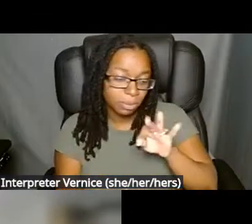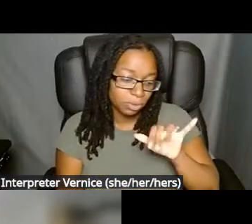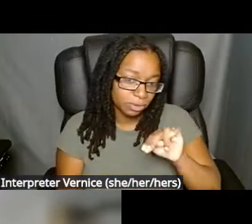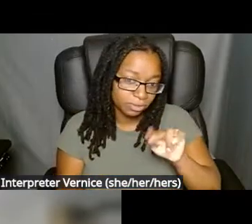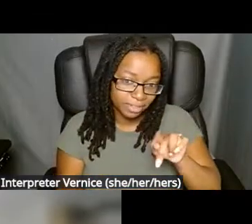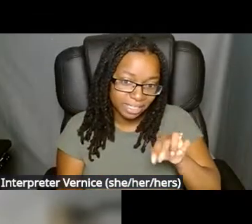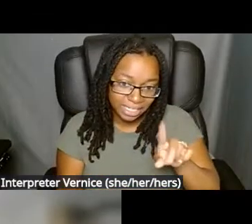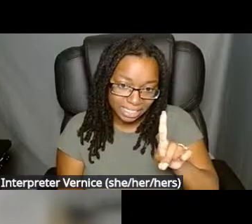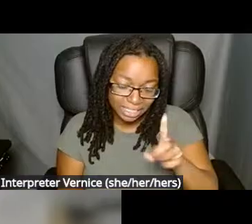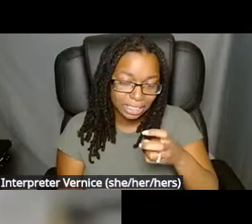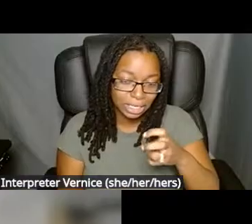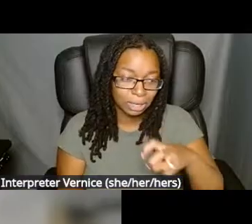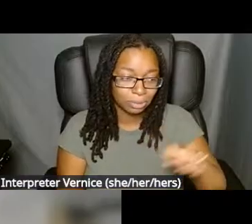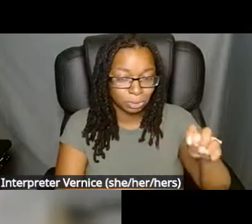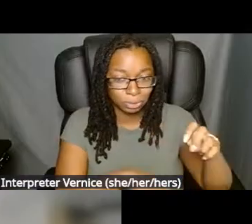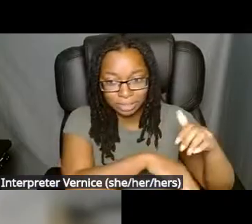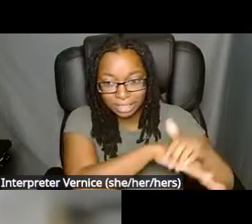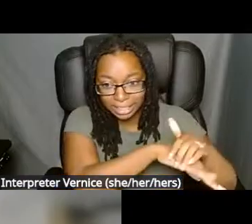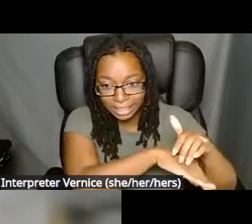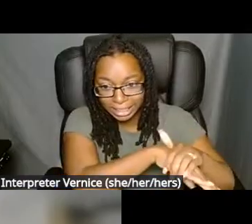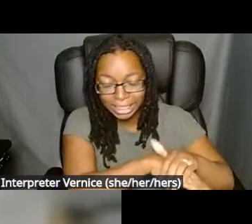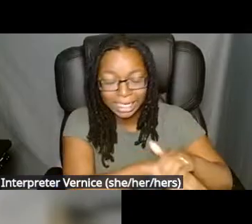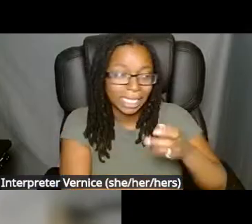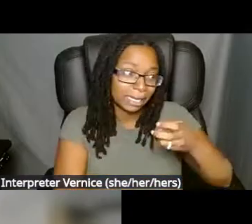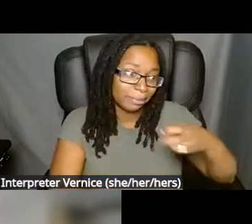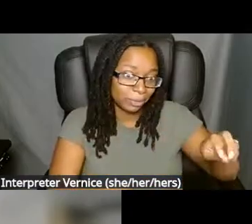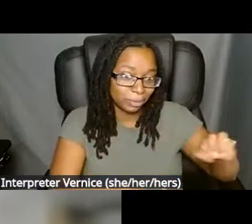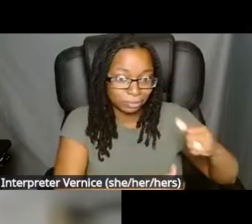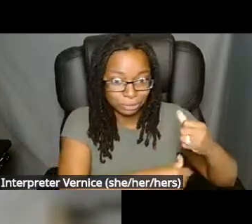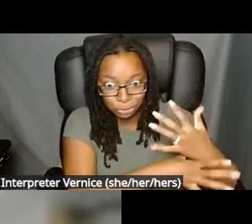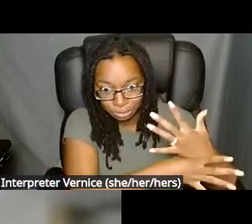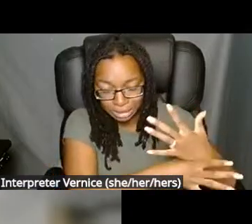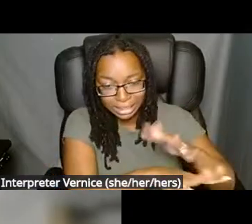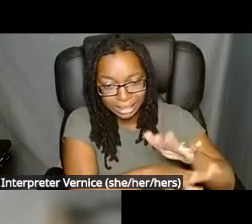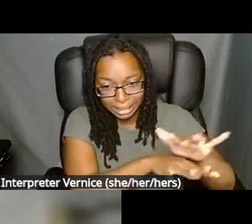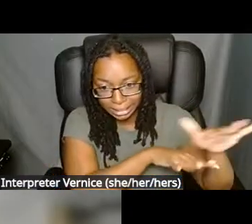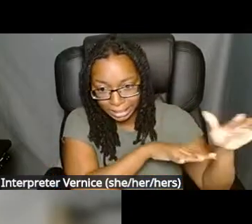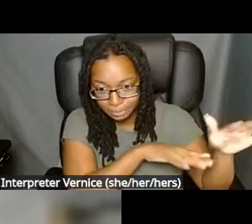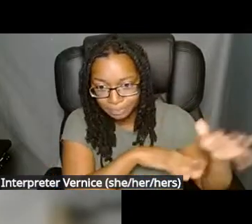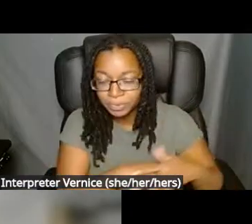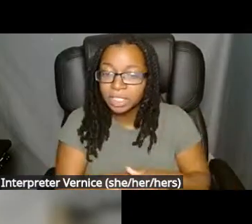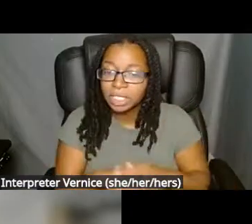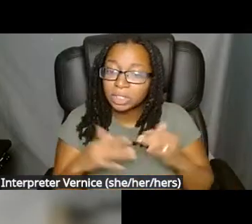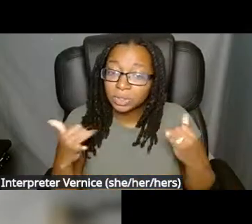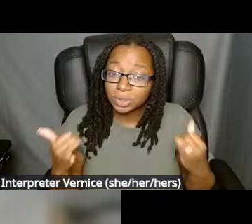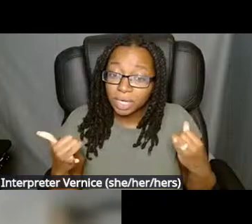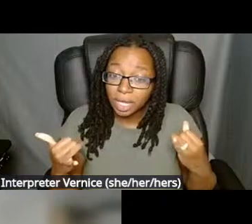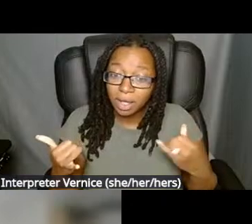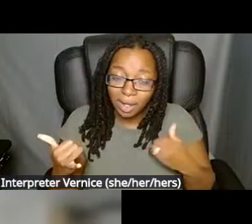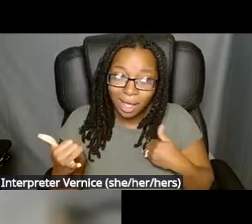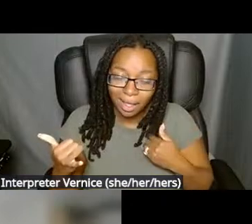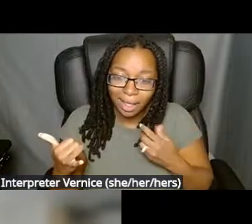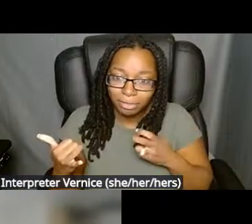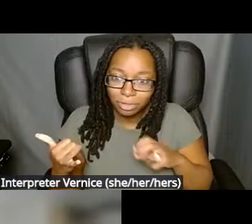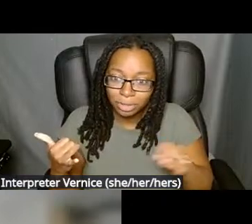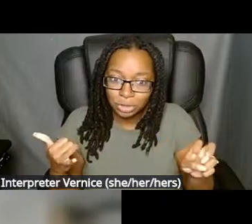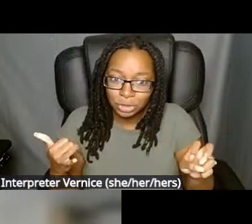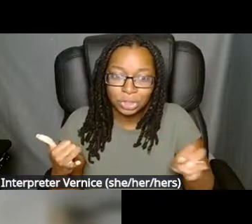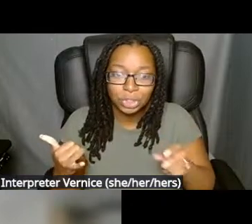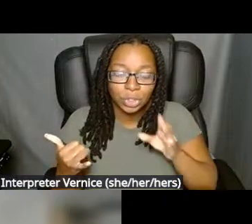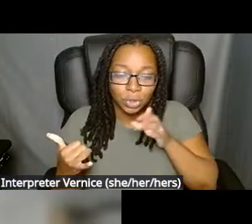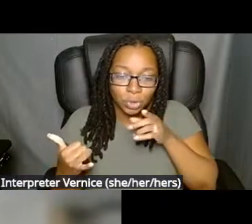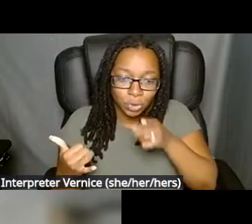Along those transitions, you would get to places where they don't have equal resources and you wouldn't have the